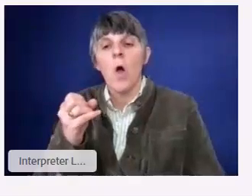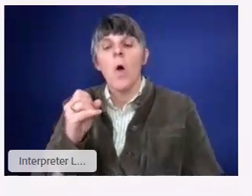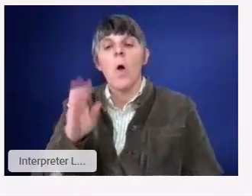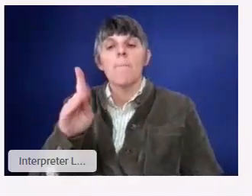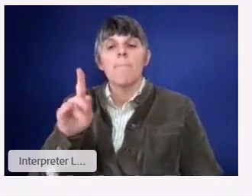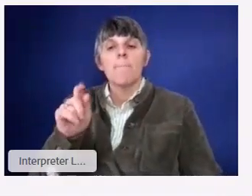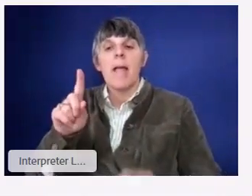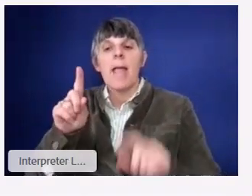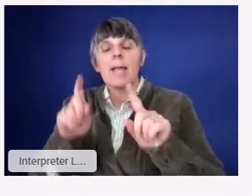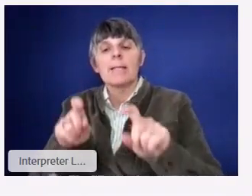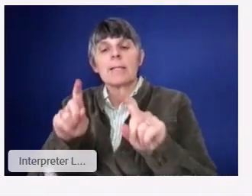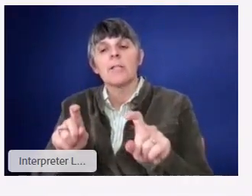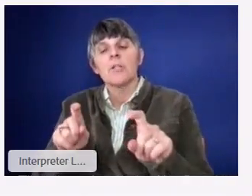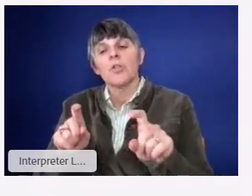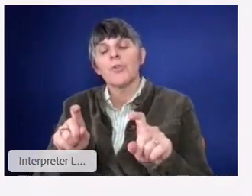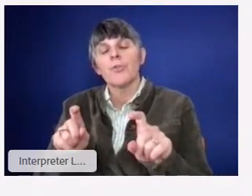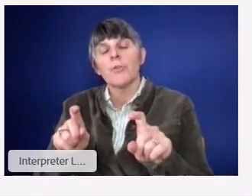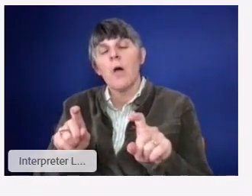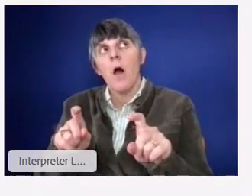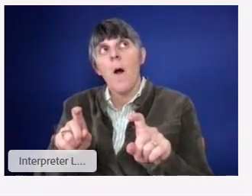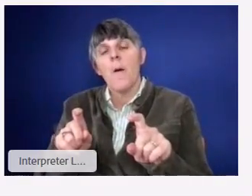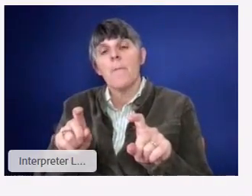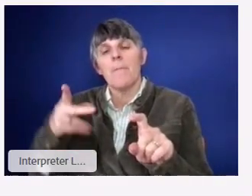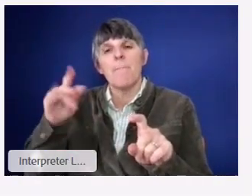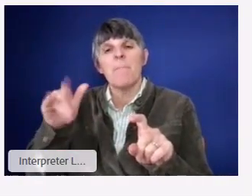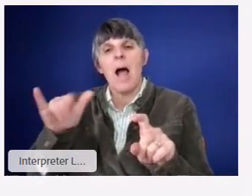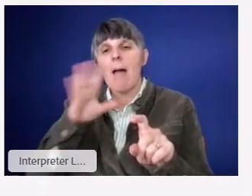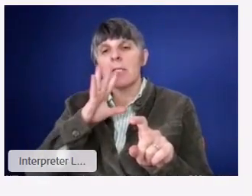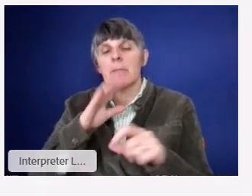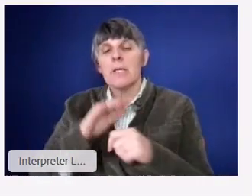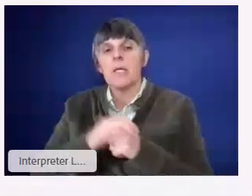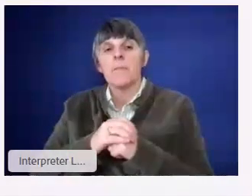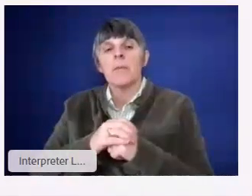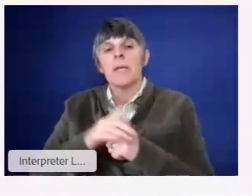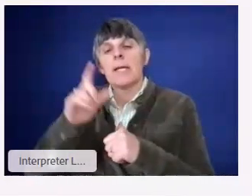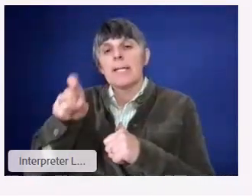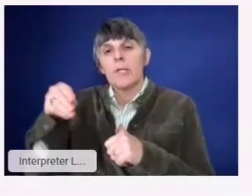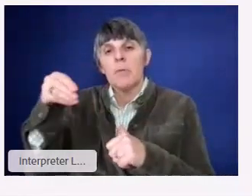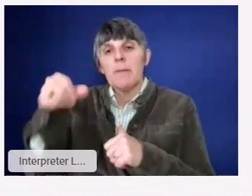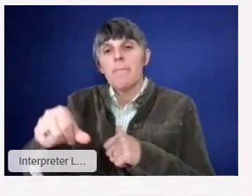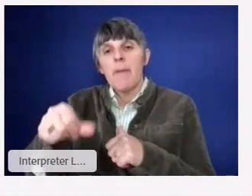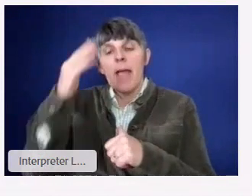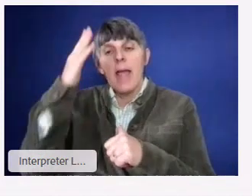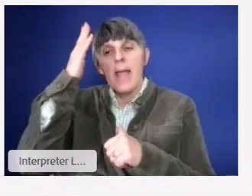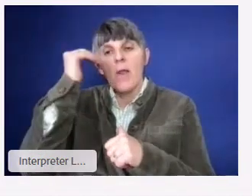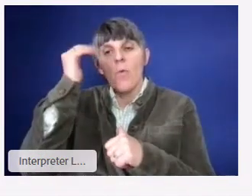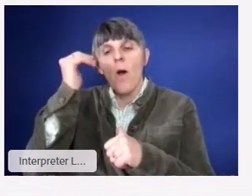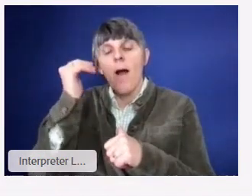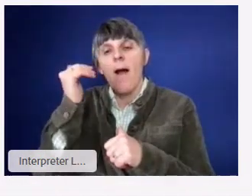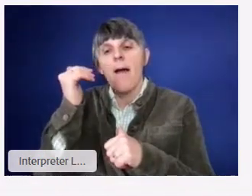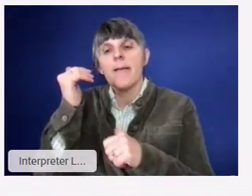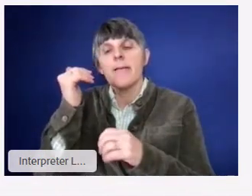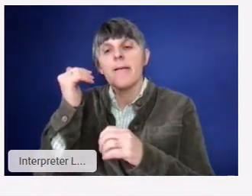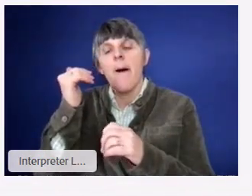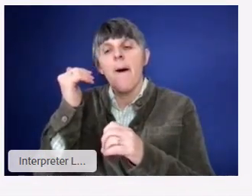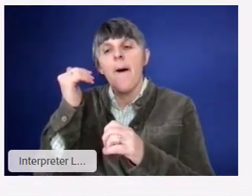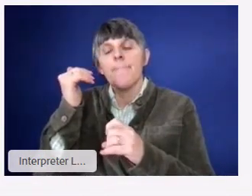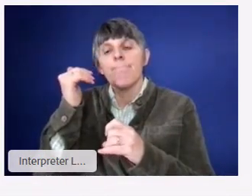testers are need to be paid because of